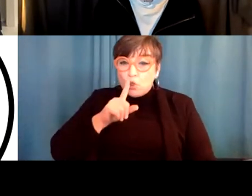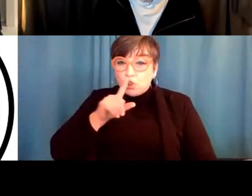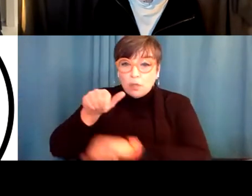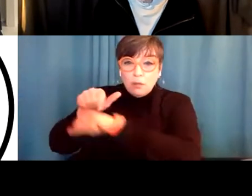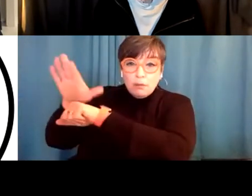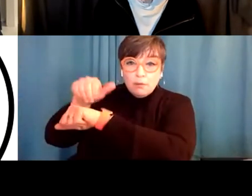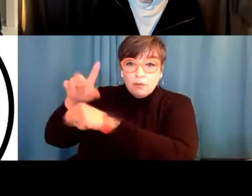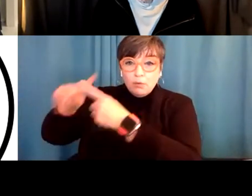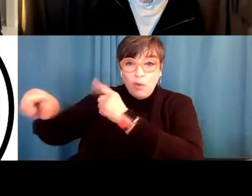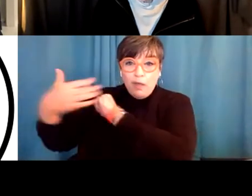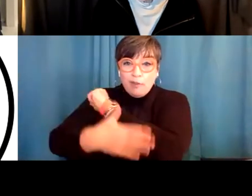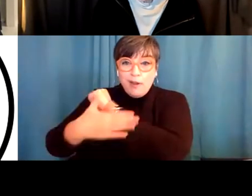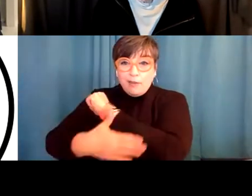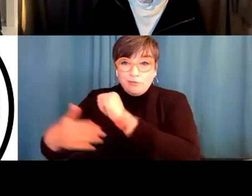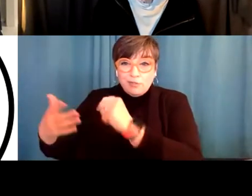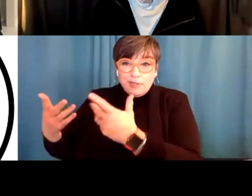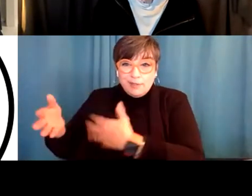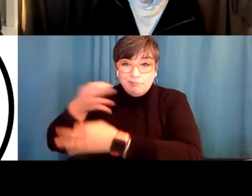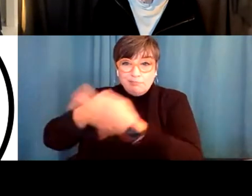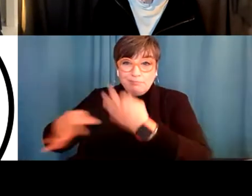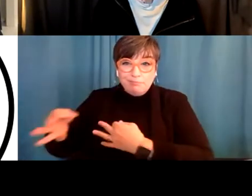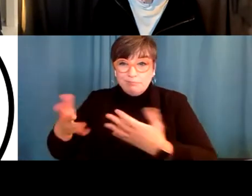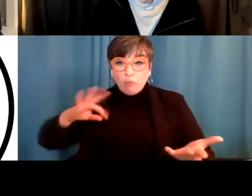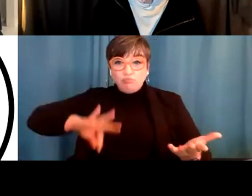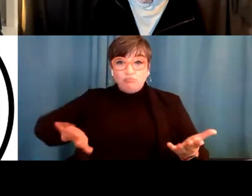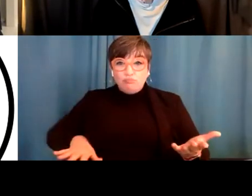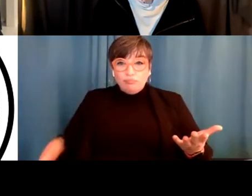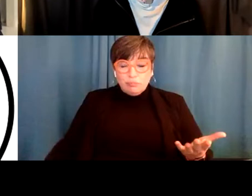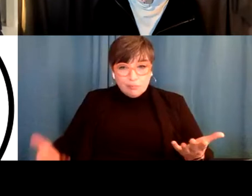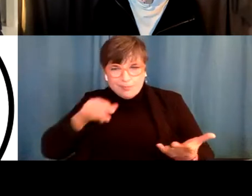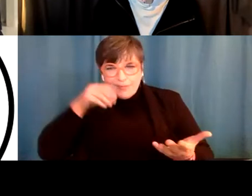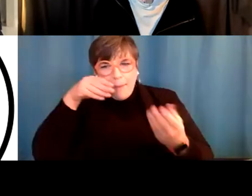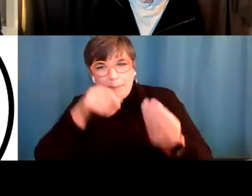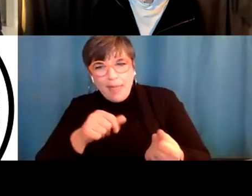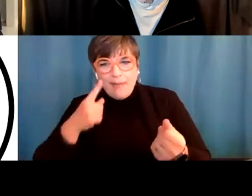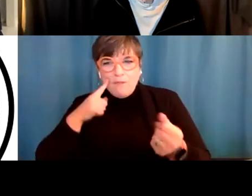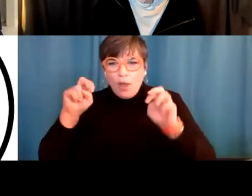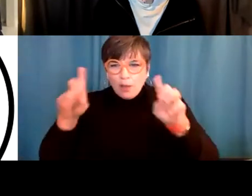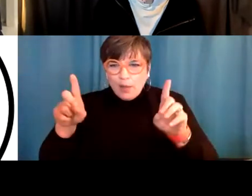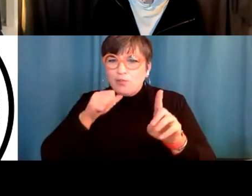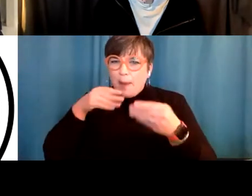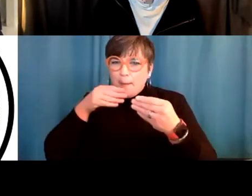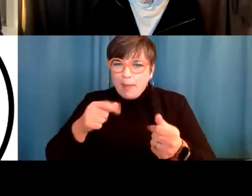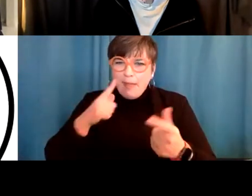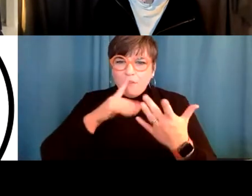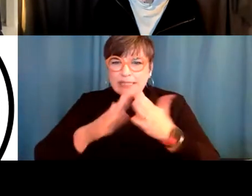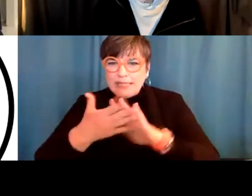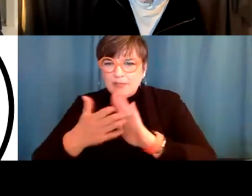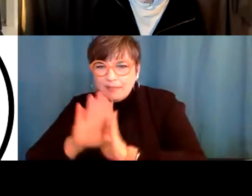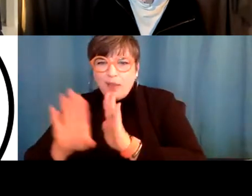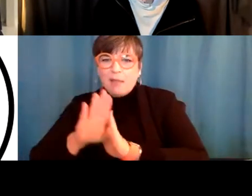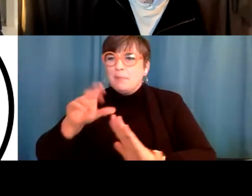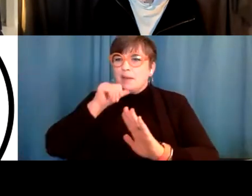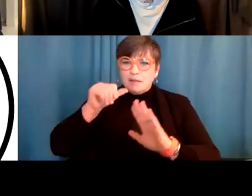paying into the systems of education and civic development that we might, you know, want in order to counteract some of the toxic